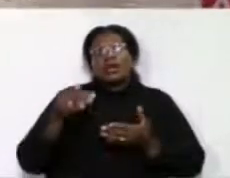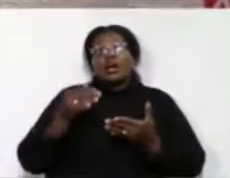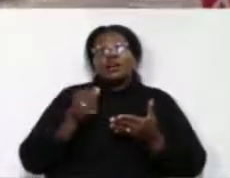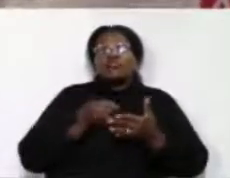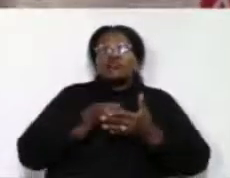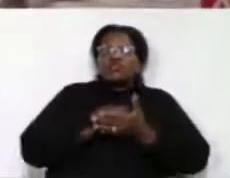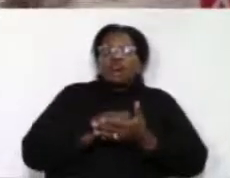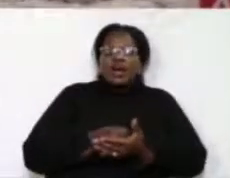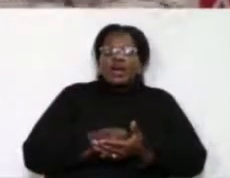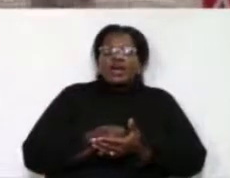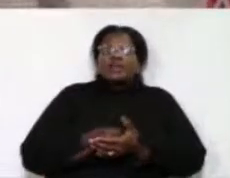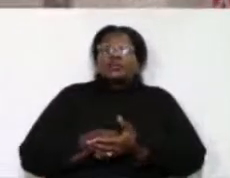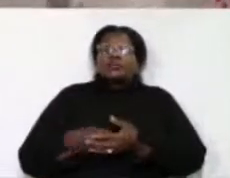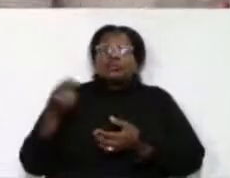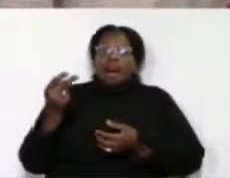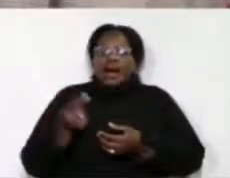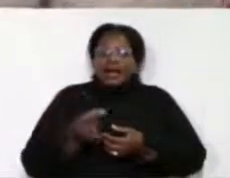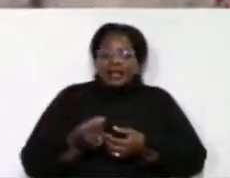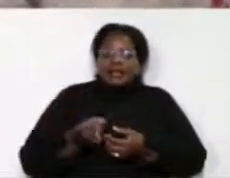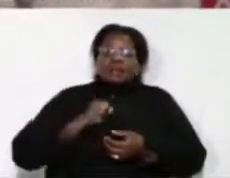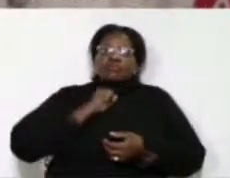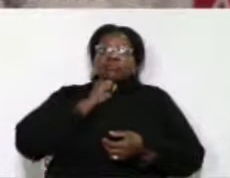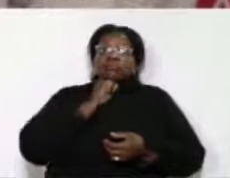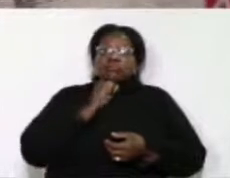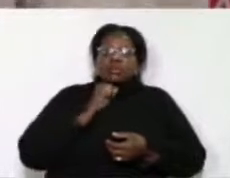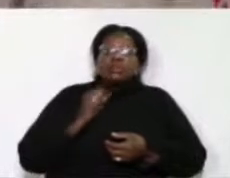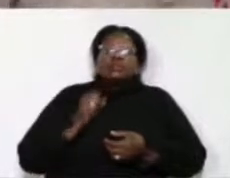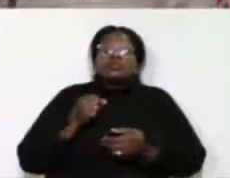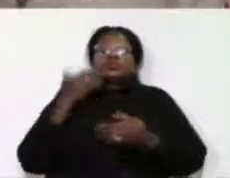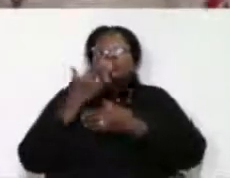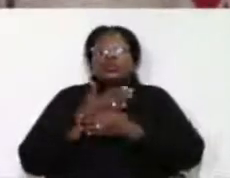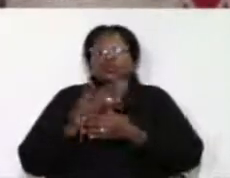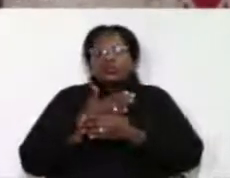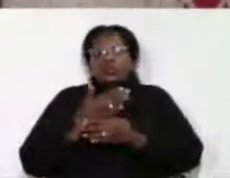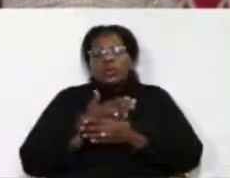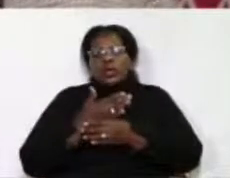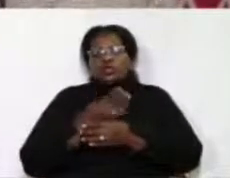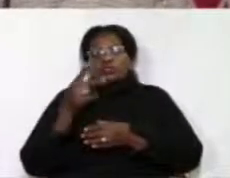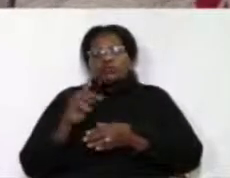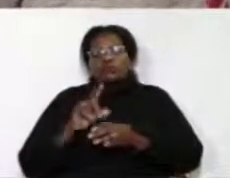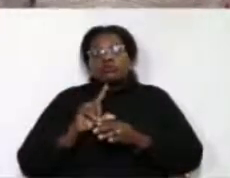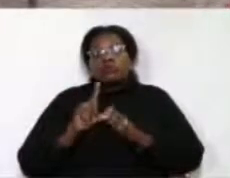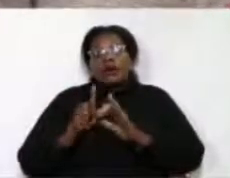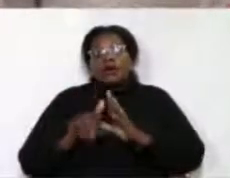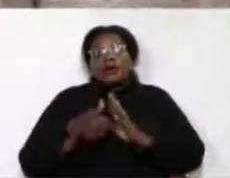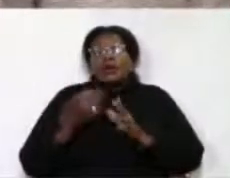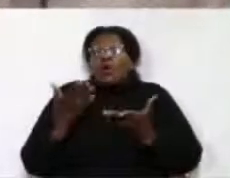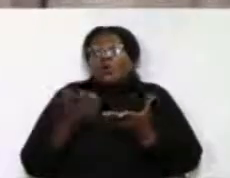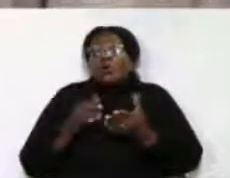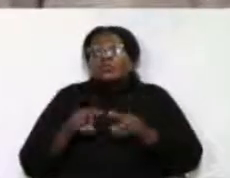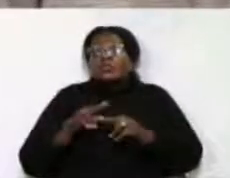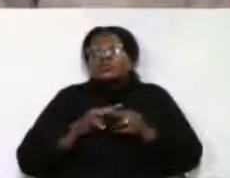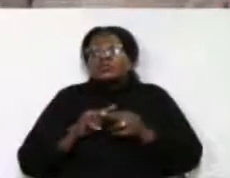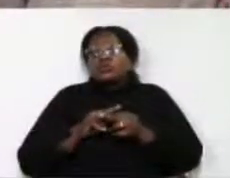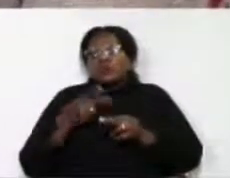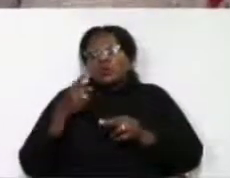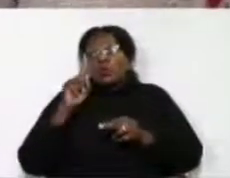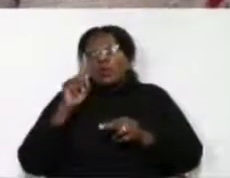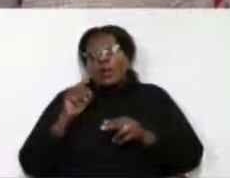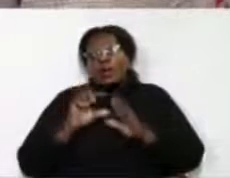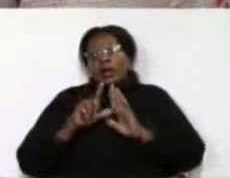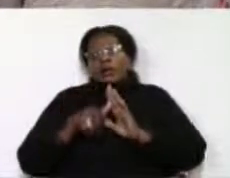rebuy that machine over, let's say, 2,000 hours of operation. And this might take an hour of operation. So 1/2000th is